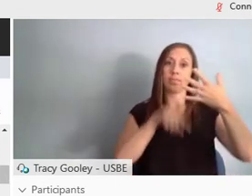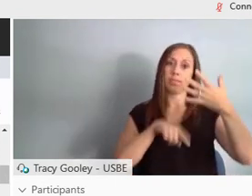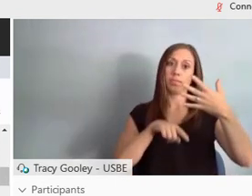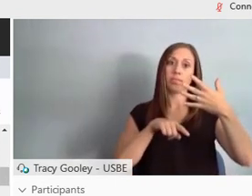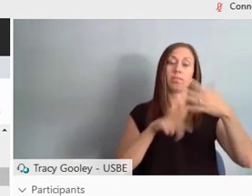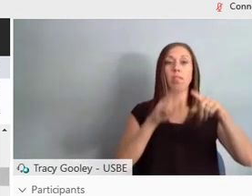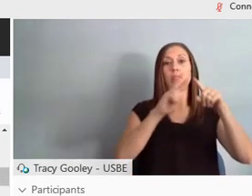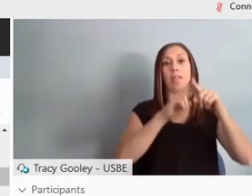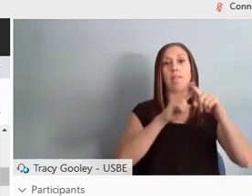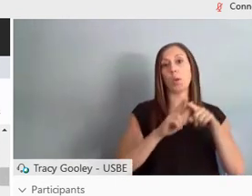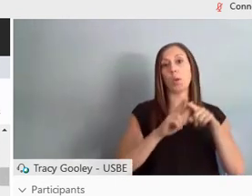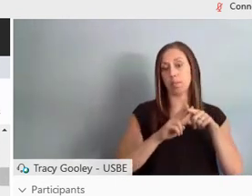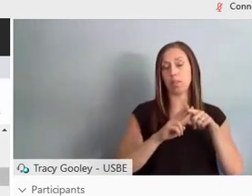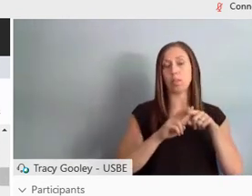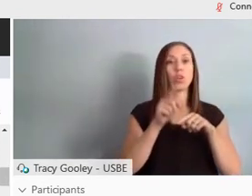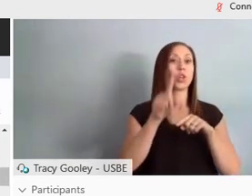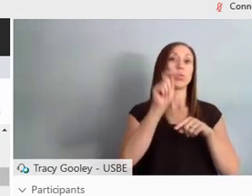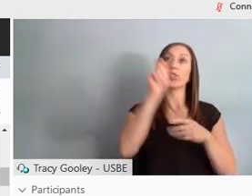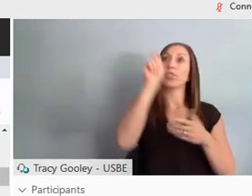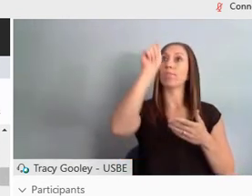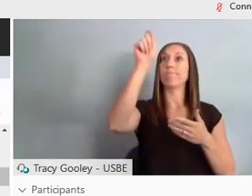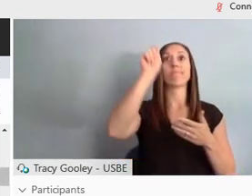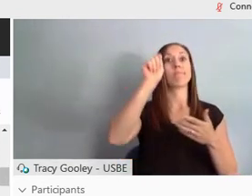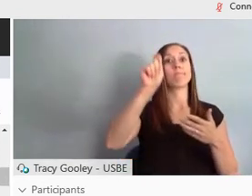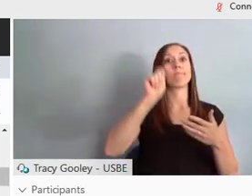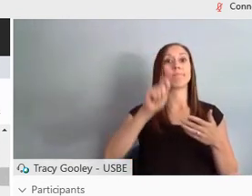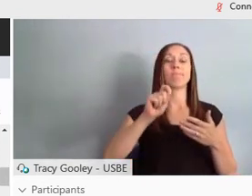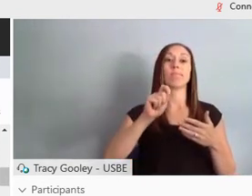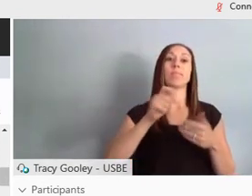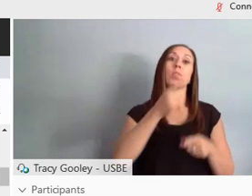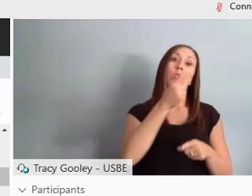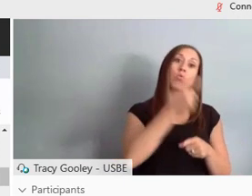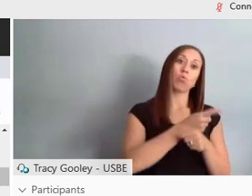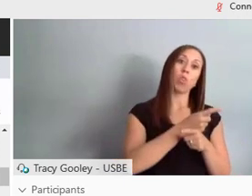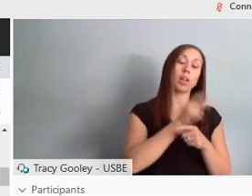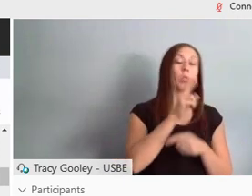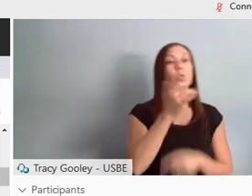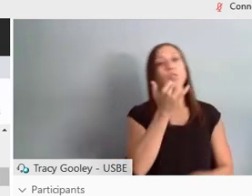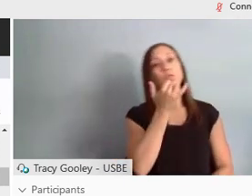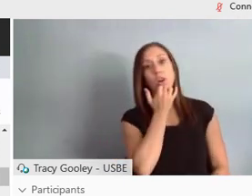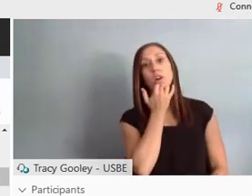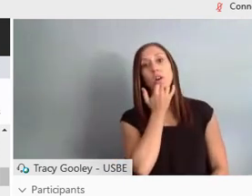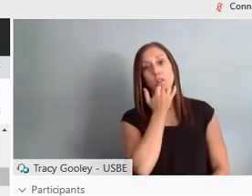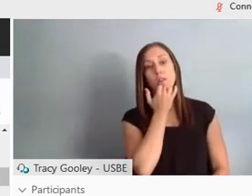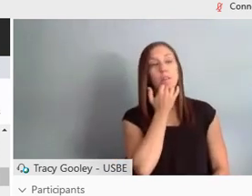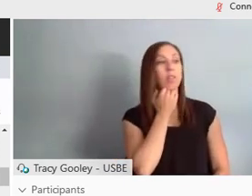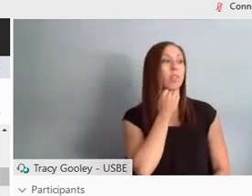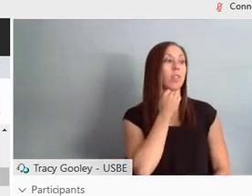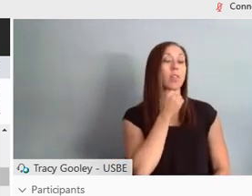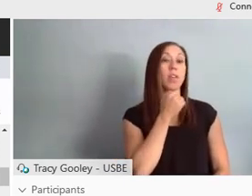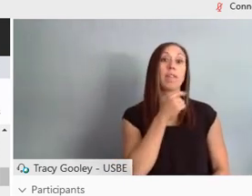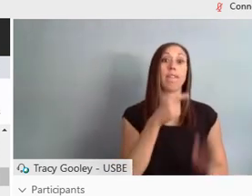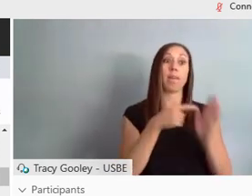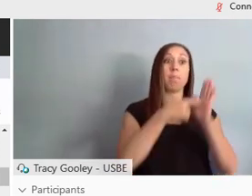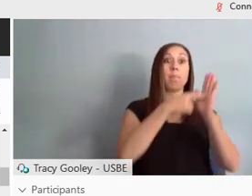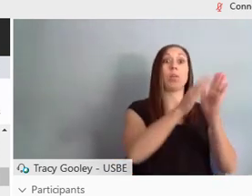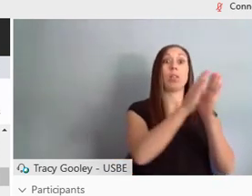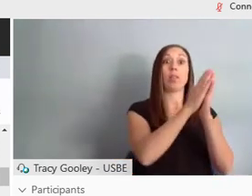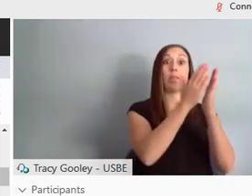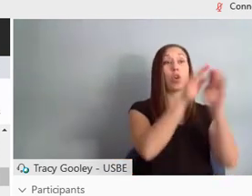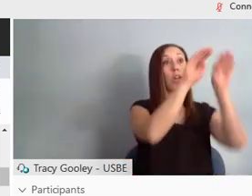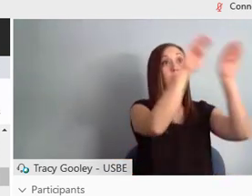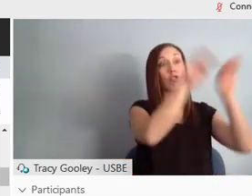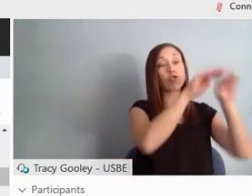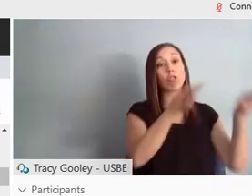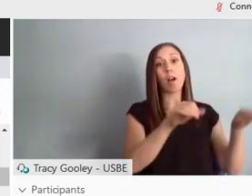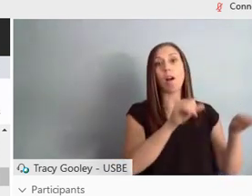is the vocabulary question, and you're just going to mark whether they got it correct or incorrect. They pointed to the book on the shelf, but